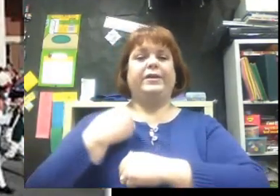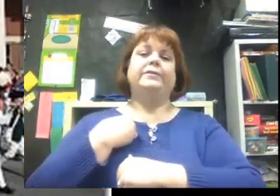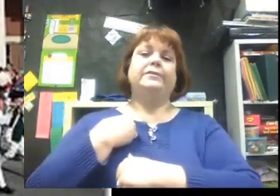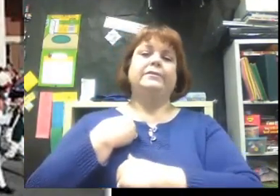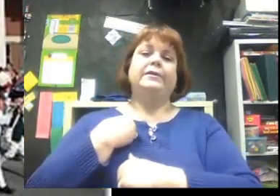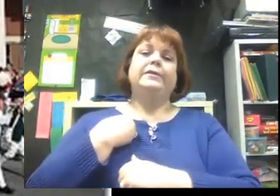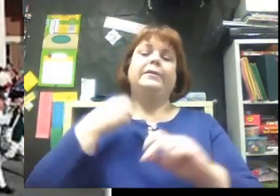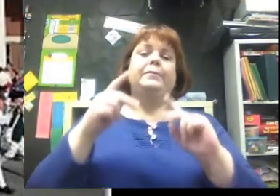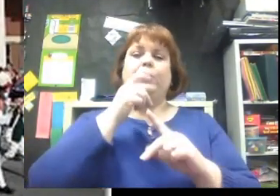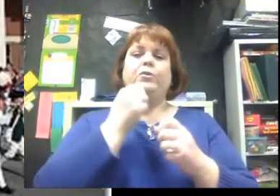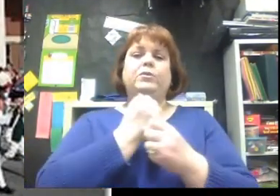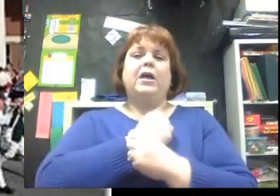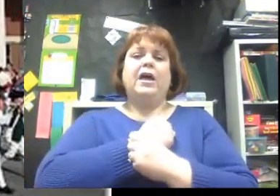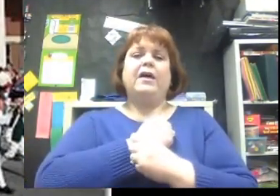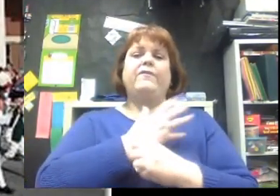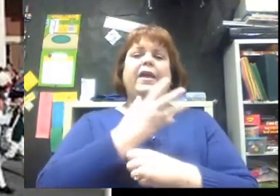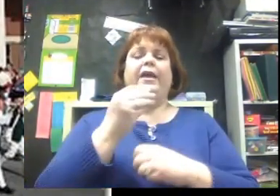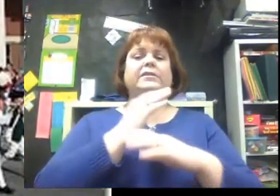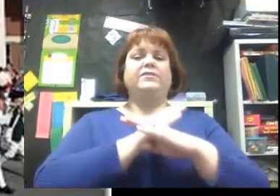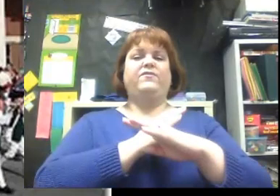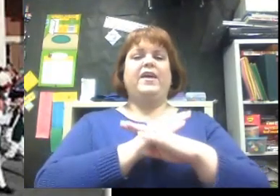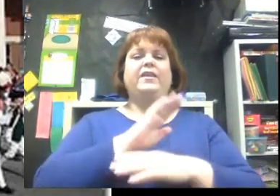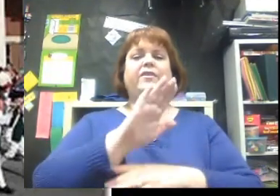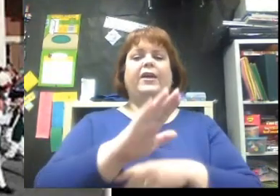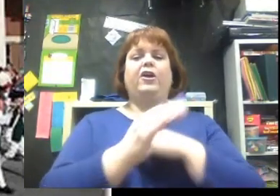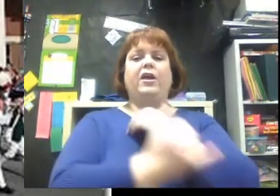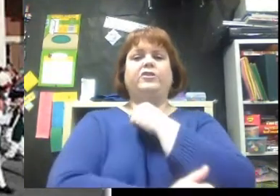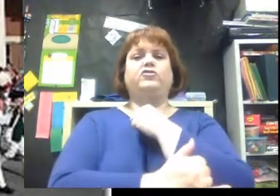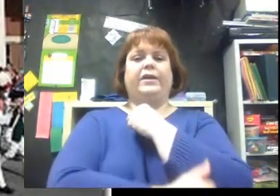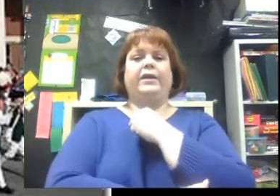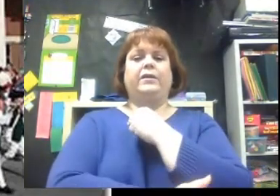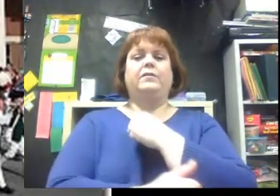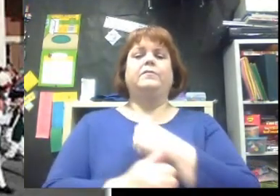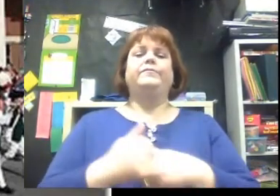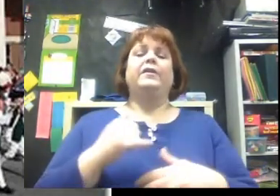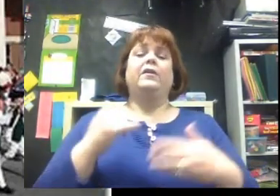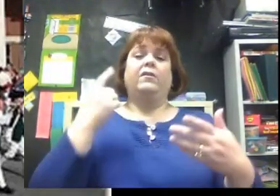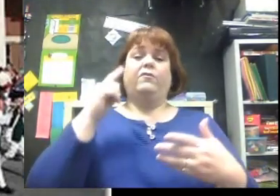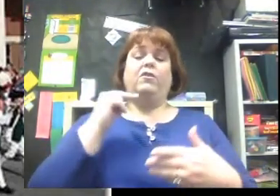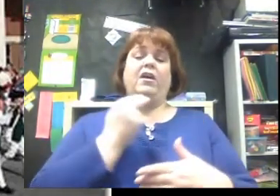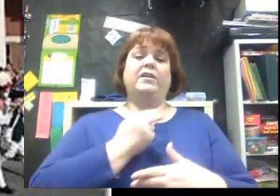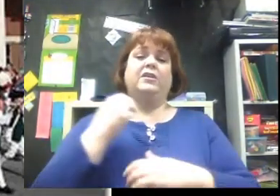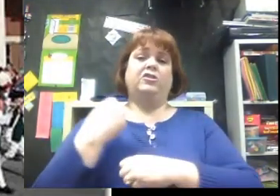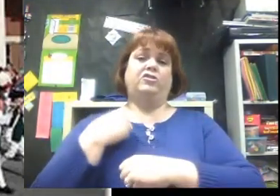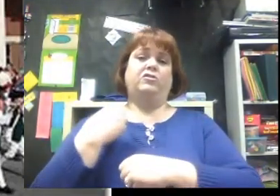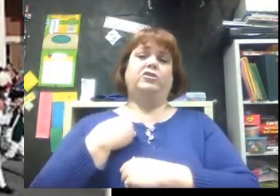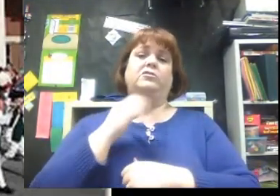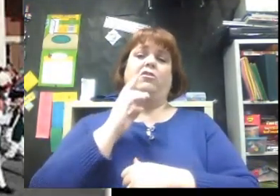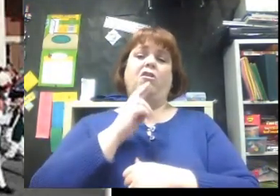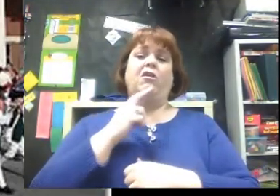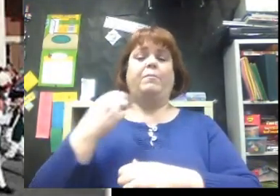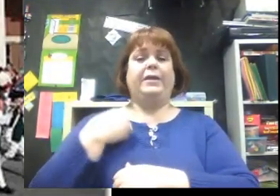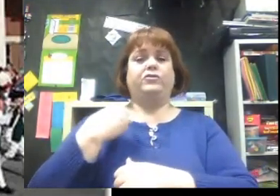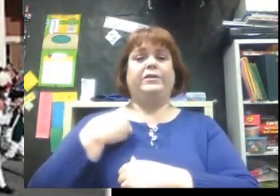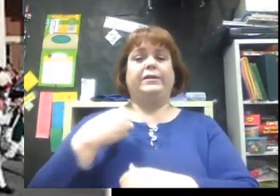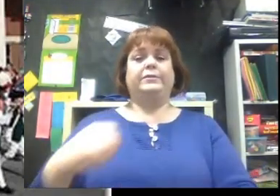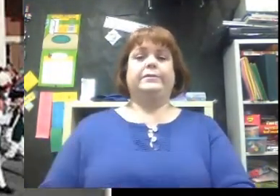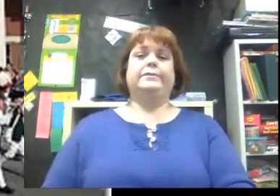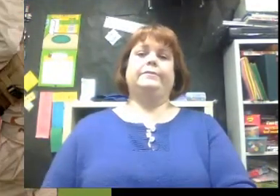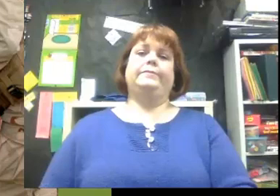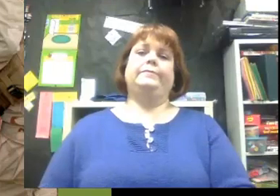Patriots. People who love and defend their country. For us, our soldiers are